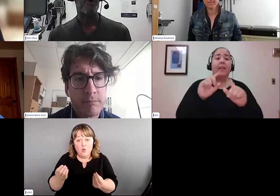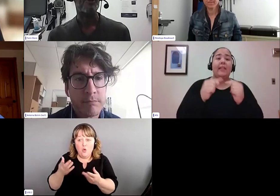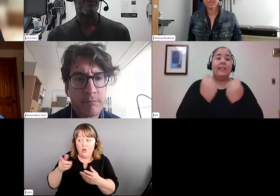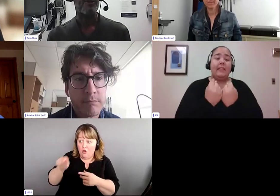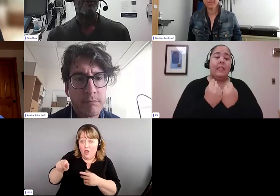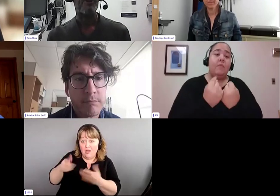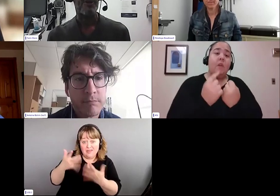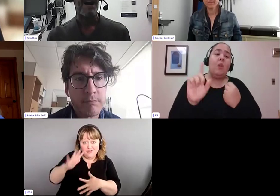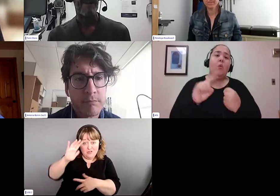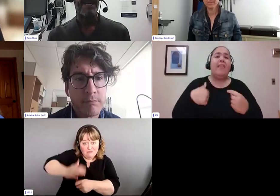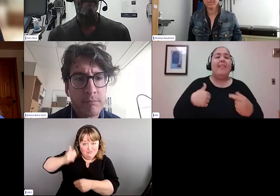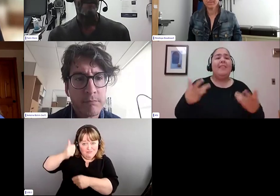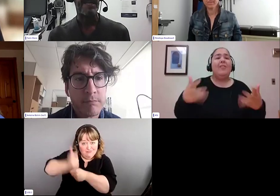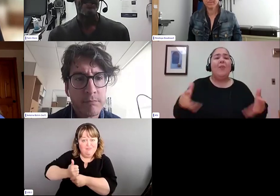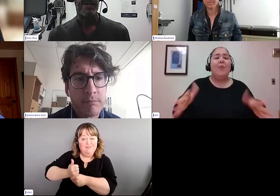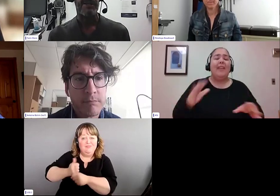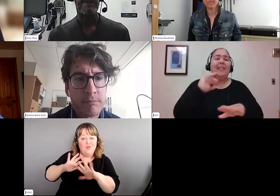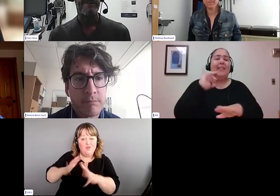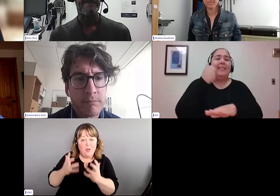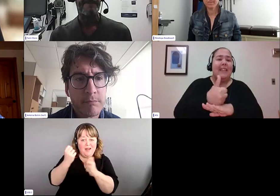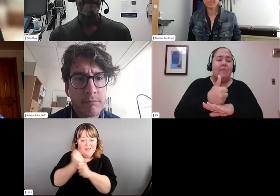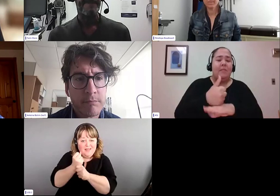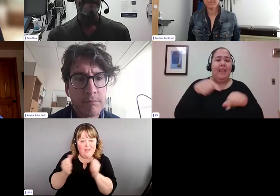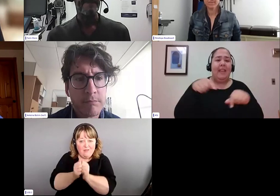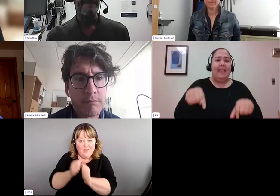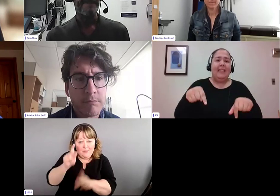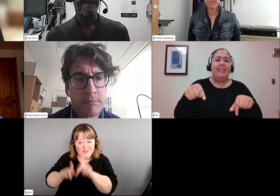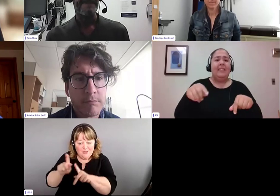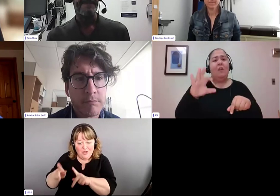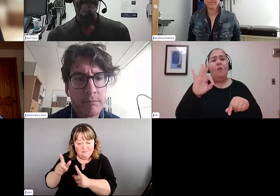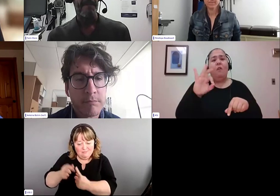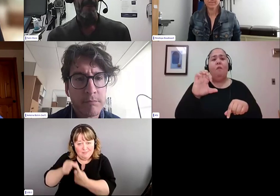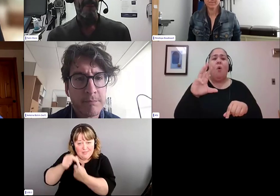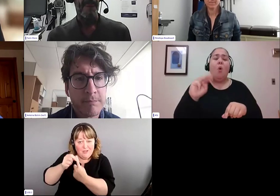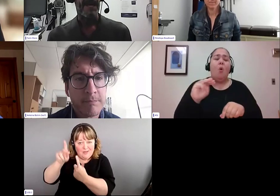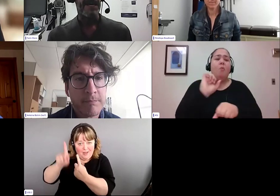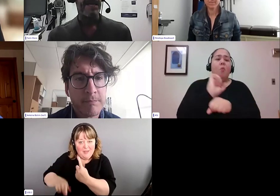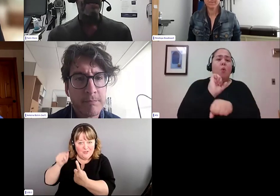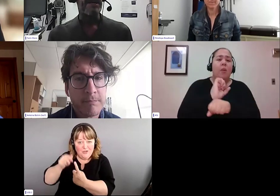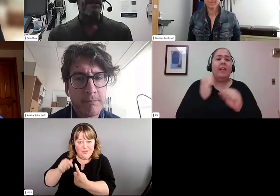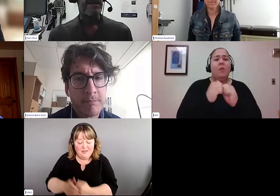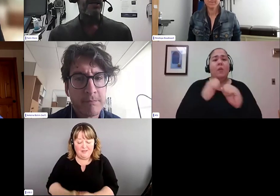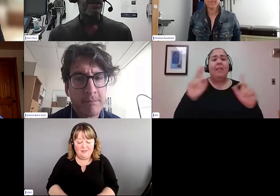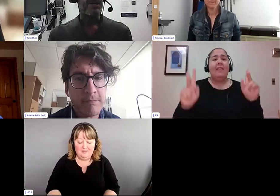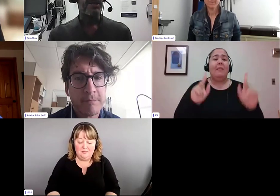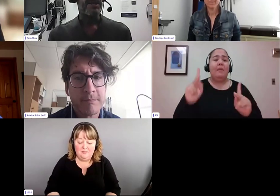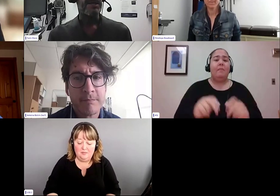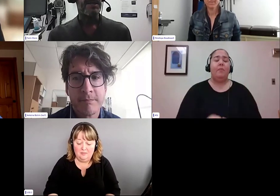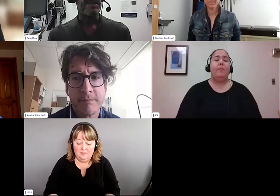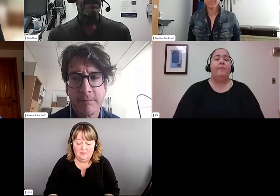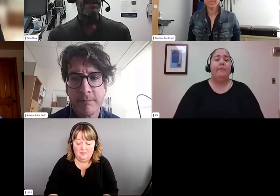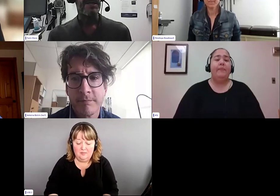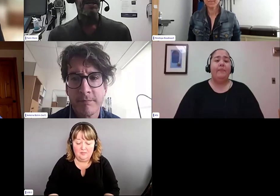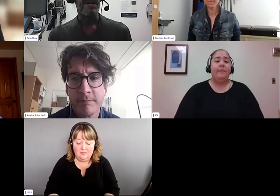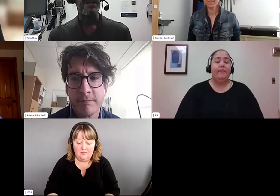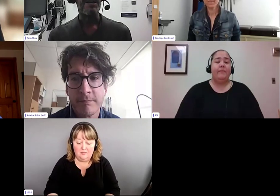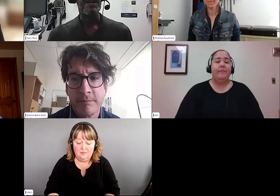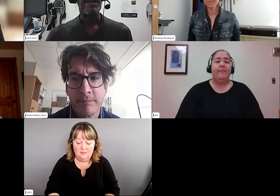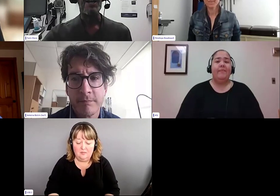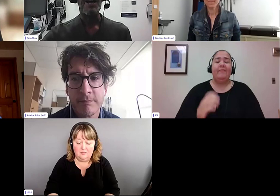is already established this type of work with the individuals. Thank